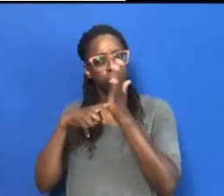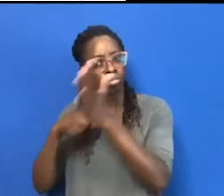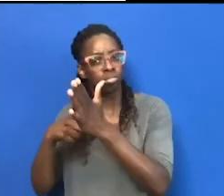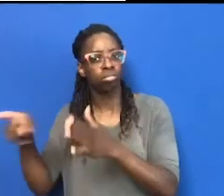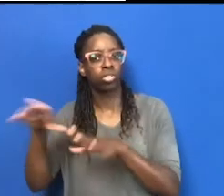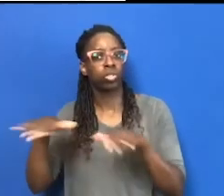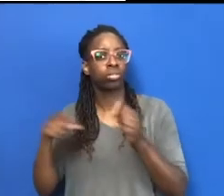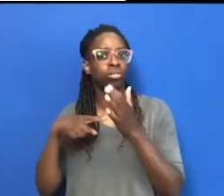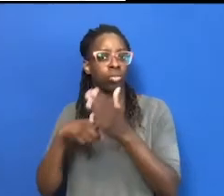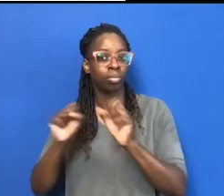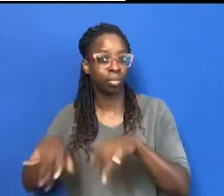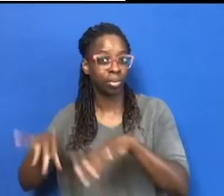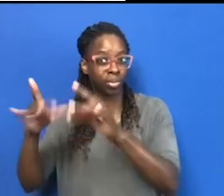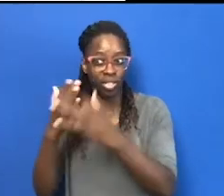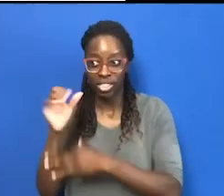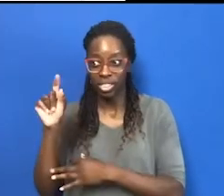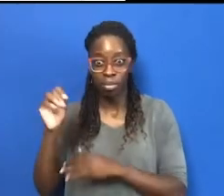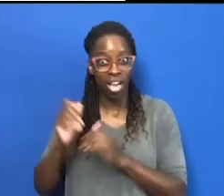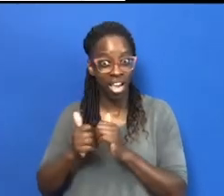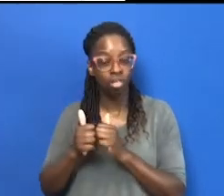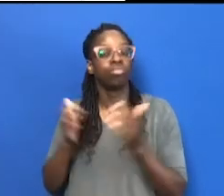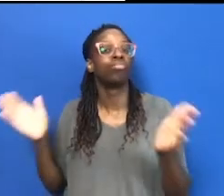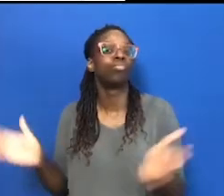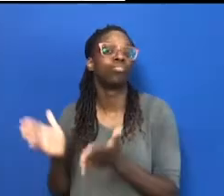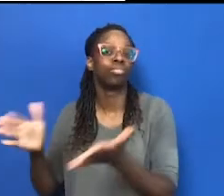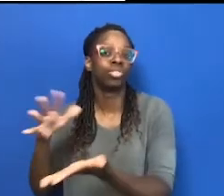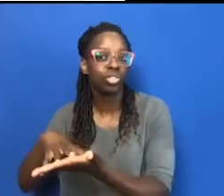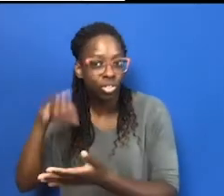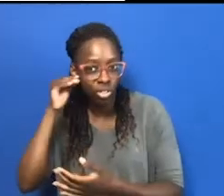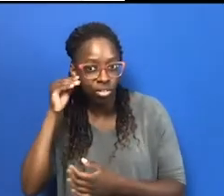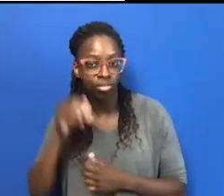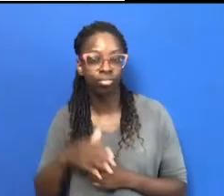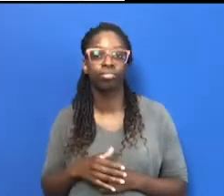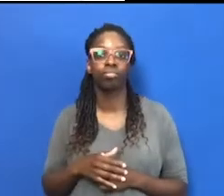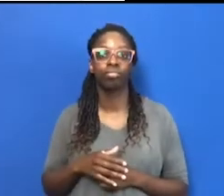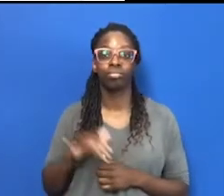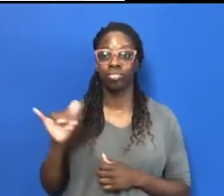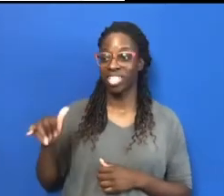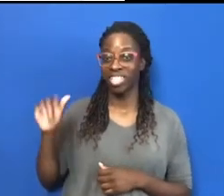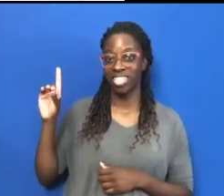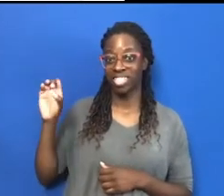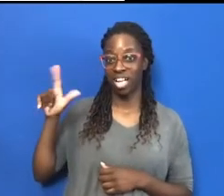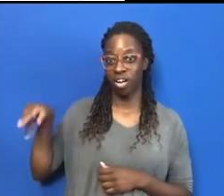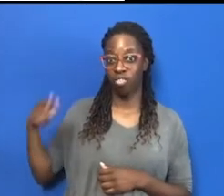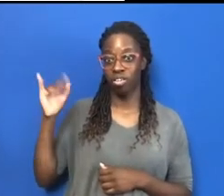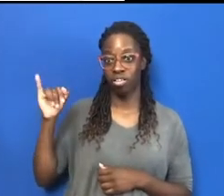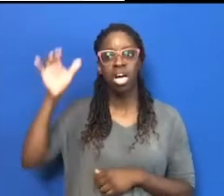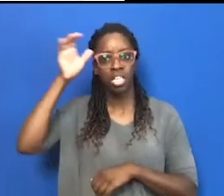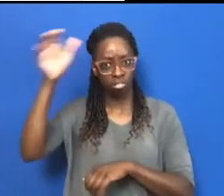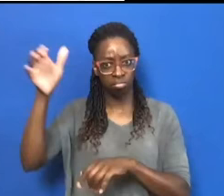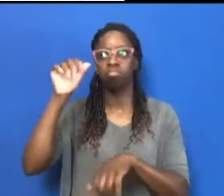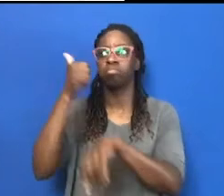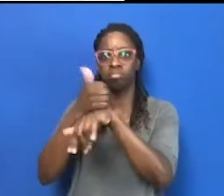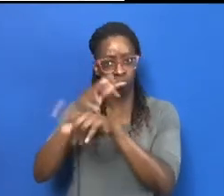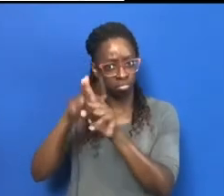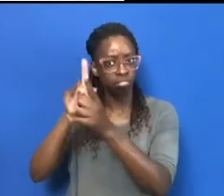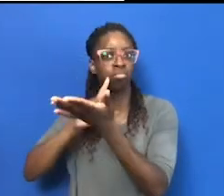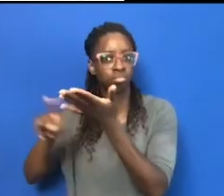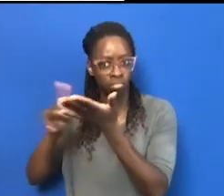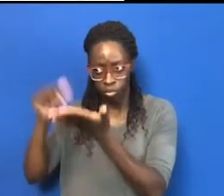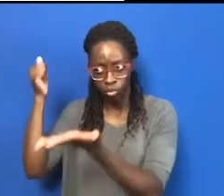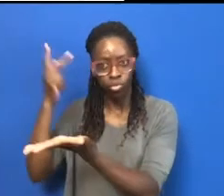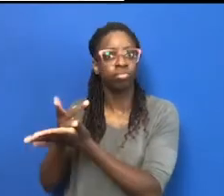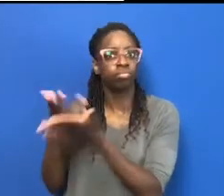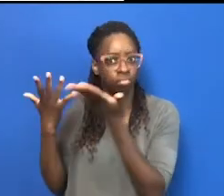learning. A Delphi approach was deemed a research-based methodology that was an appropriate way for